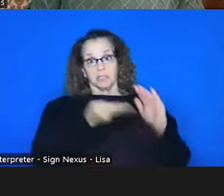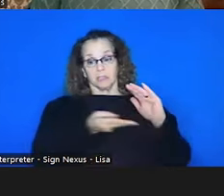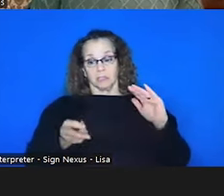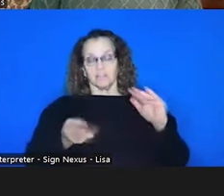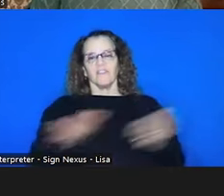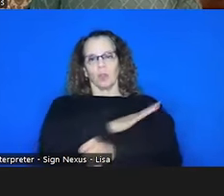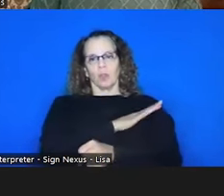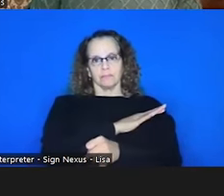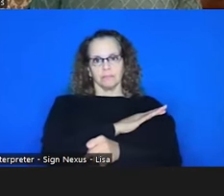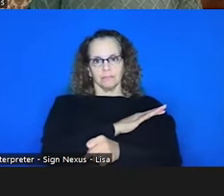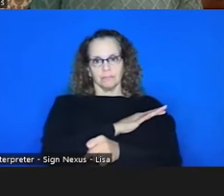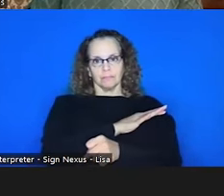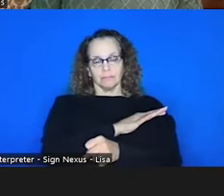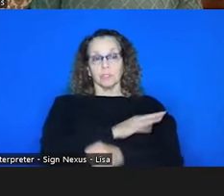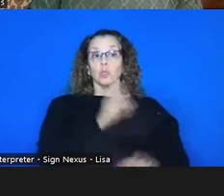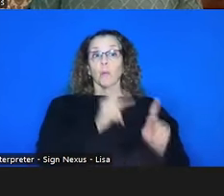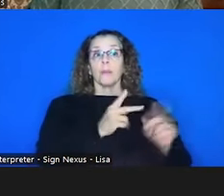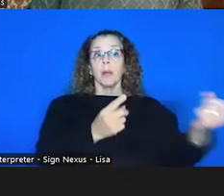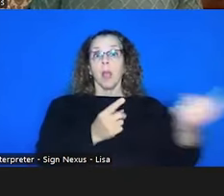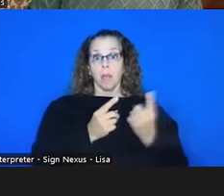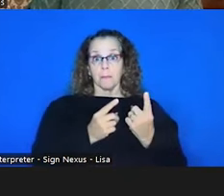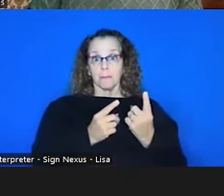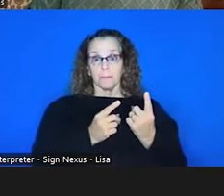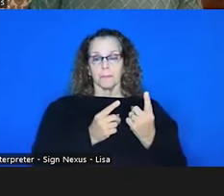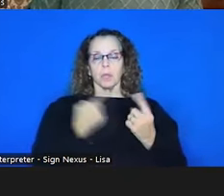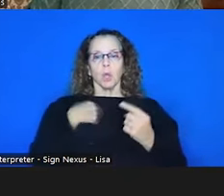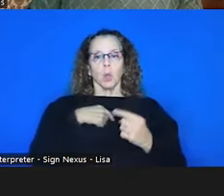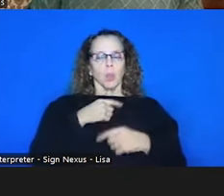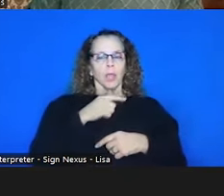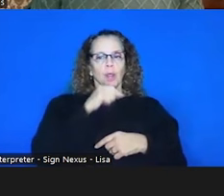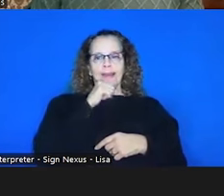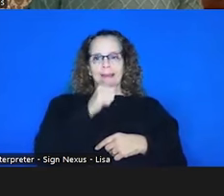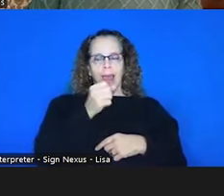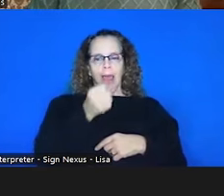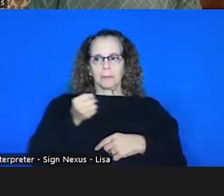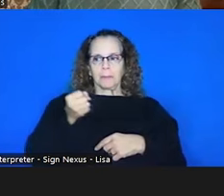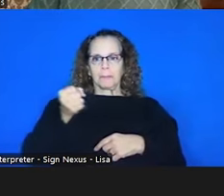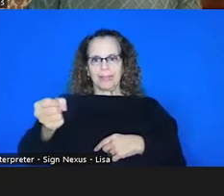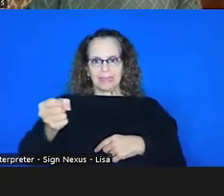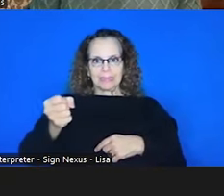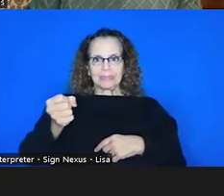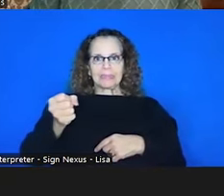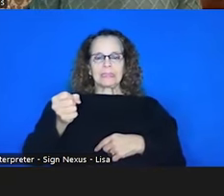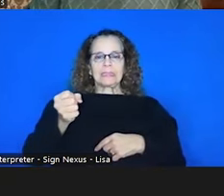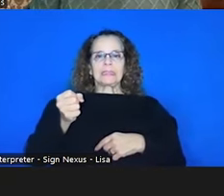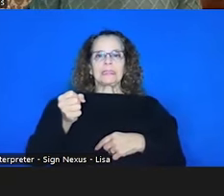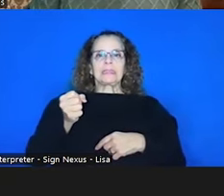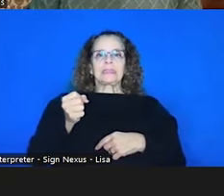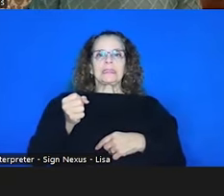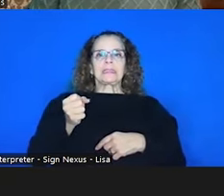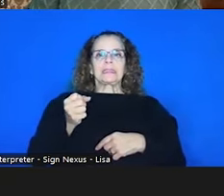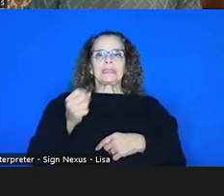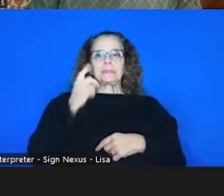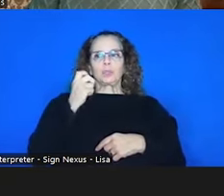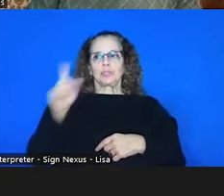in, we look for low capacity. So we're not placing individuals in large spaces because it's single